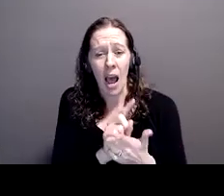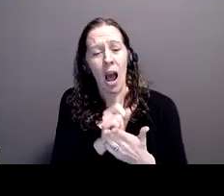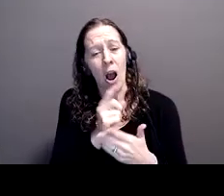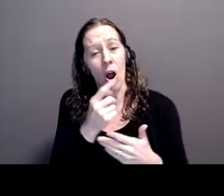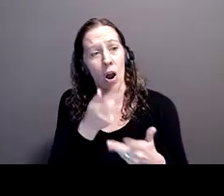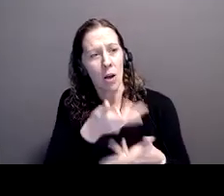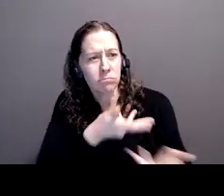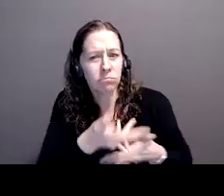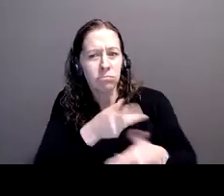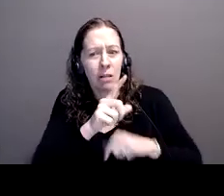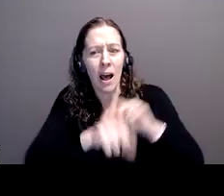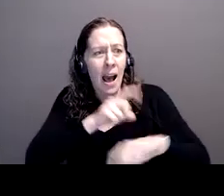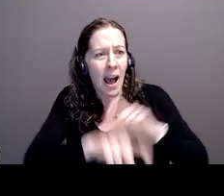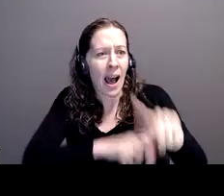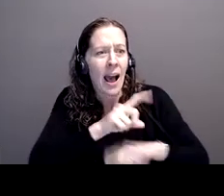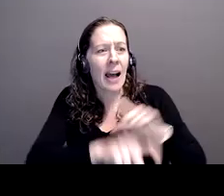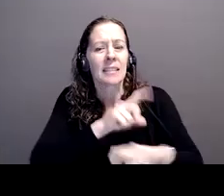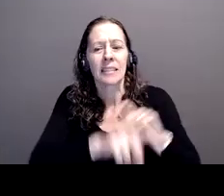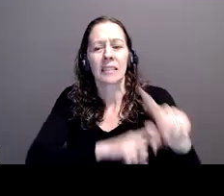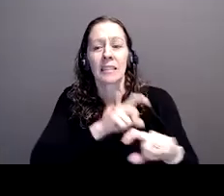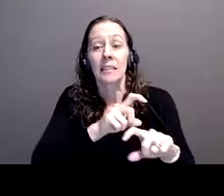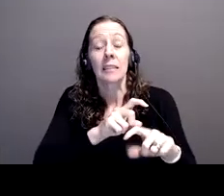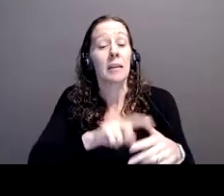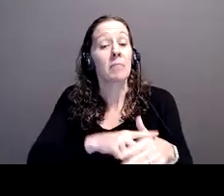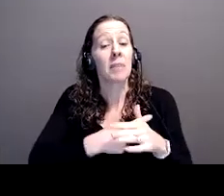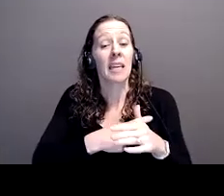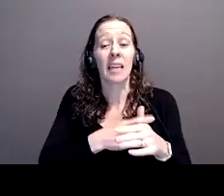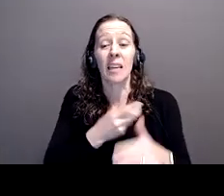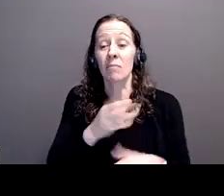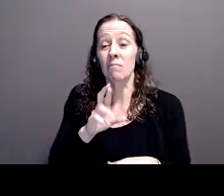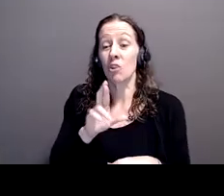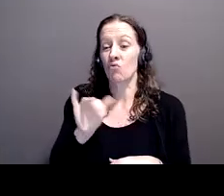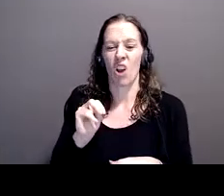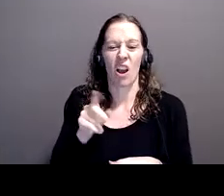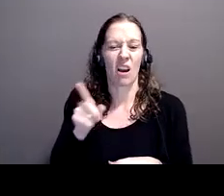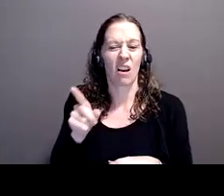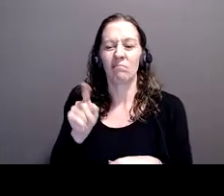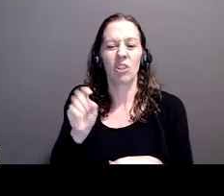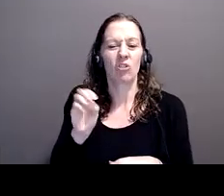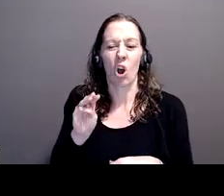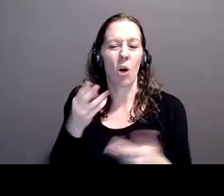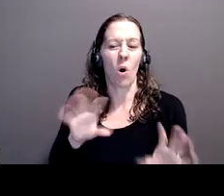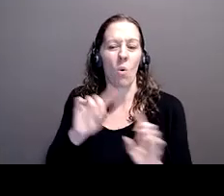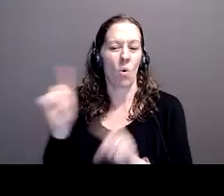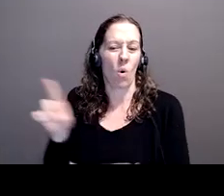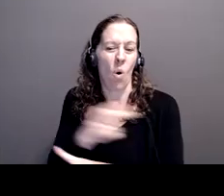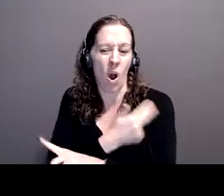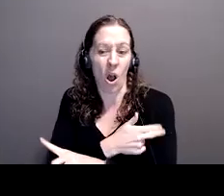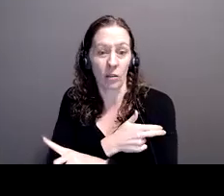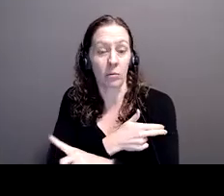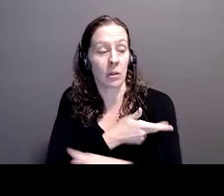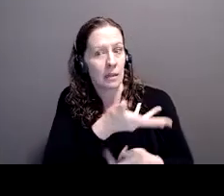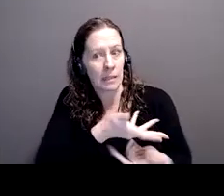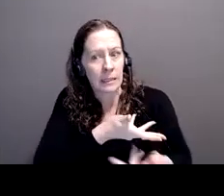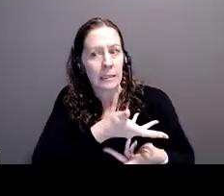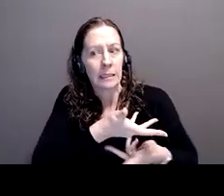of questions. Mr. Ryan initially did not want to attend the hospital. As I said, it took hours before he was